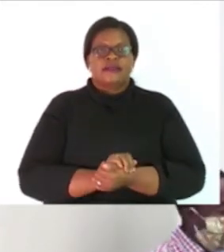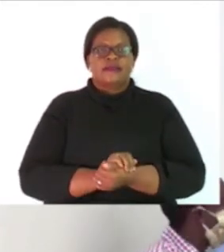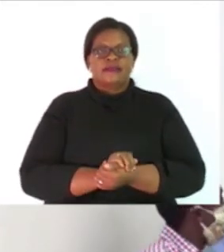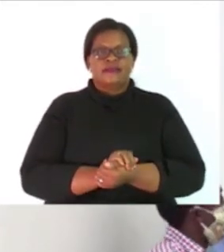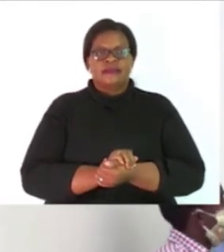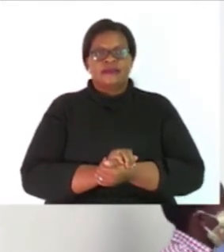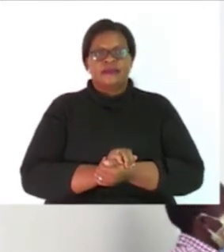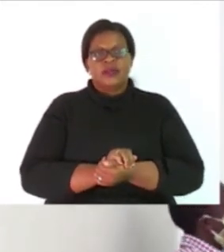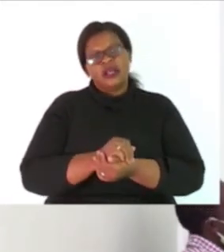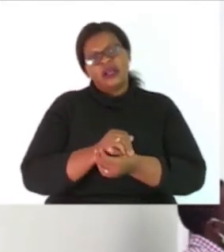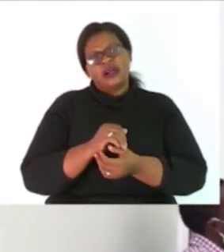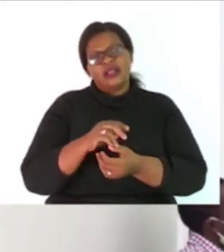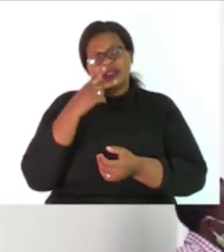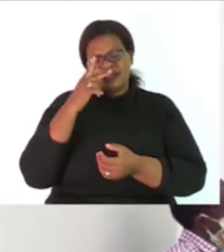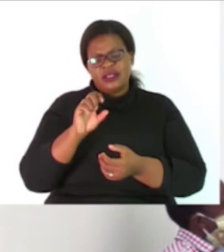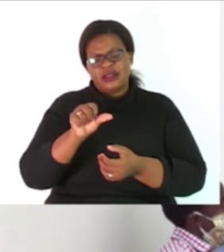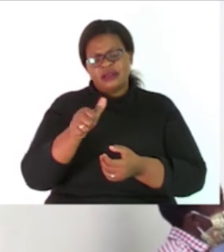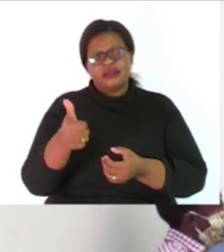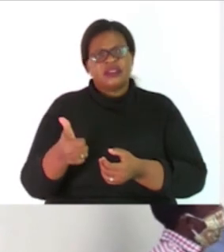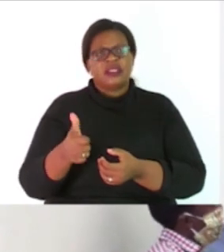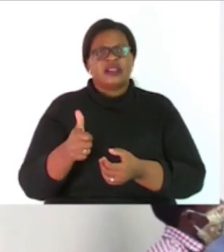want us to look at something.